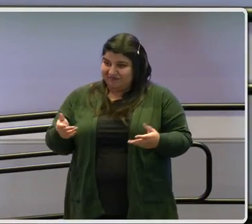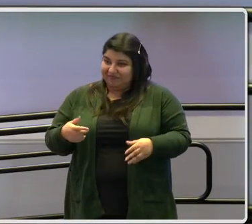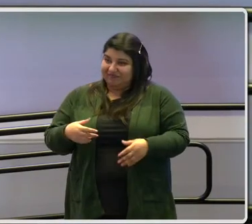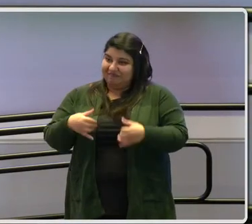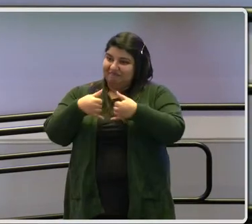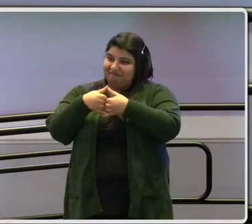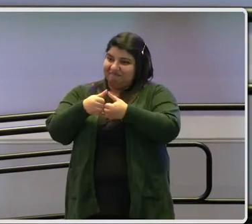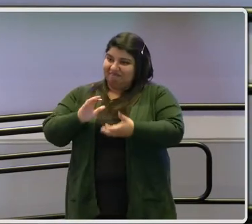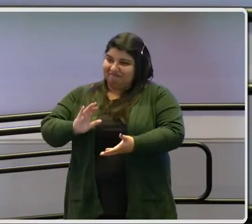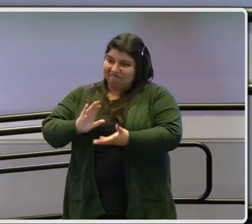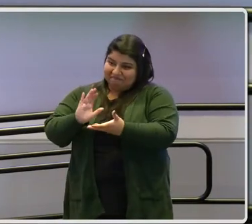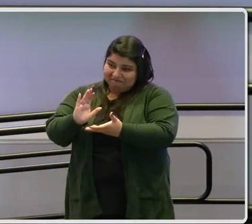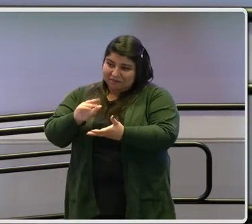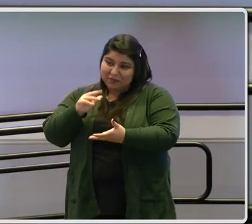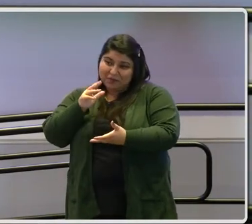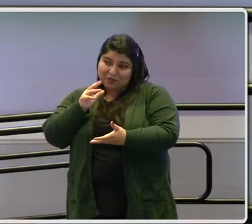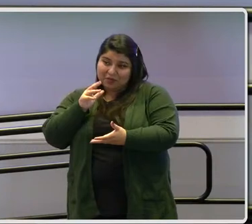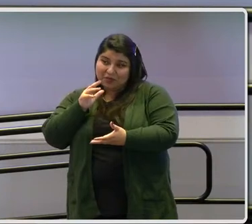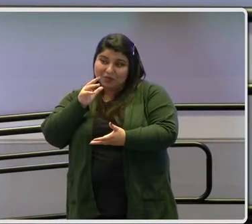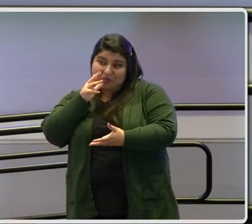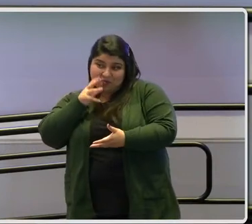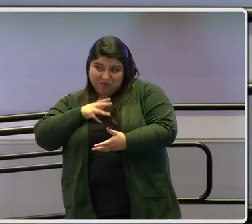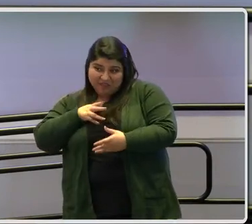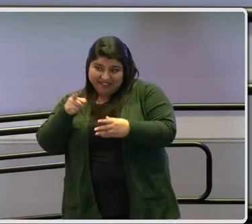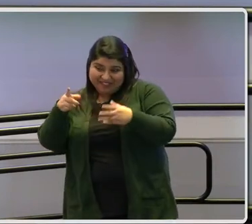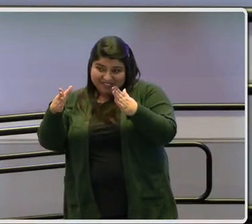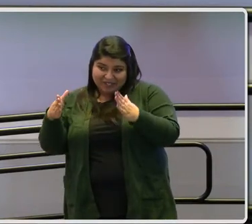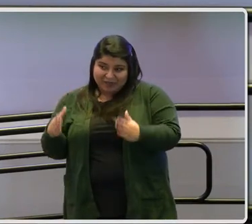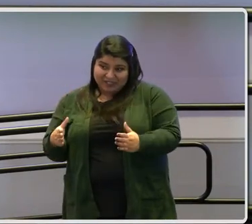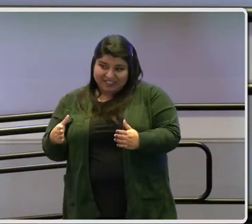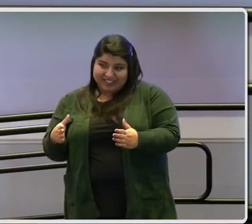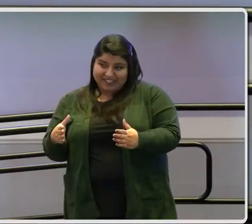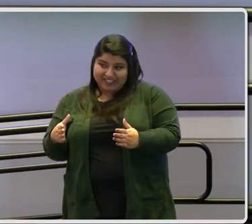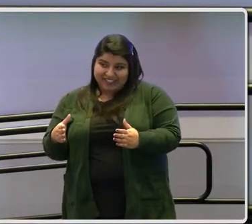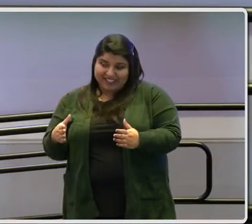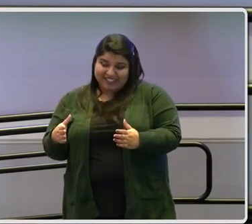present an inspiring award to someone who is